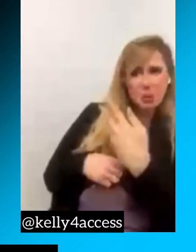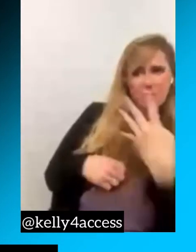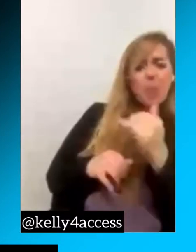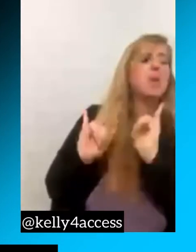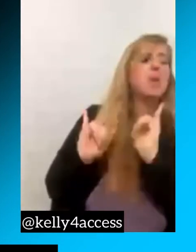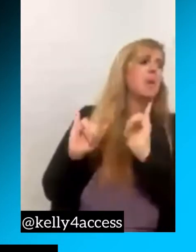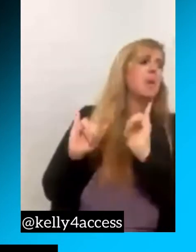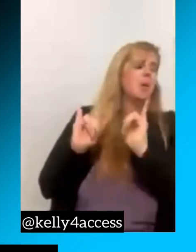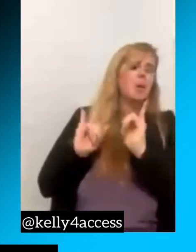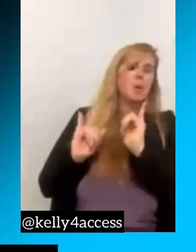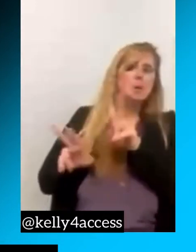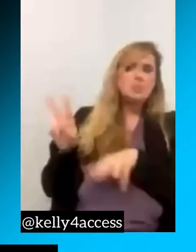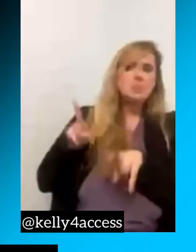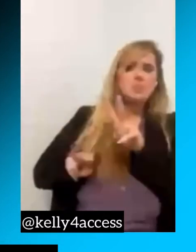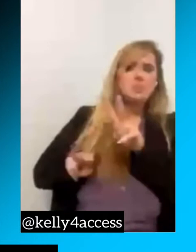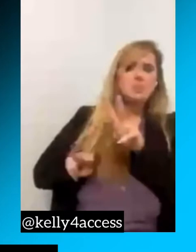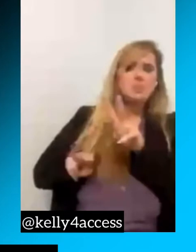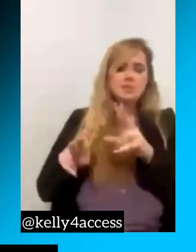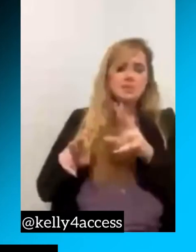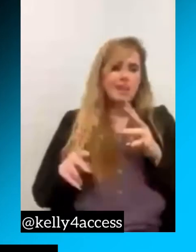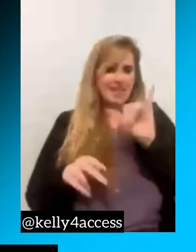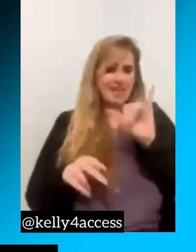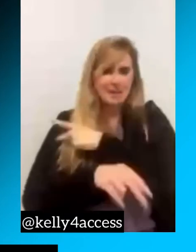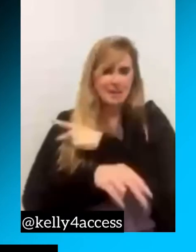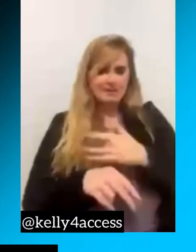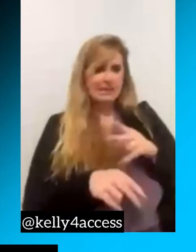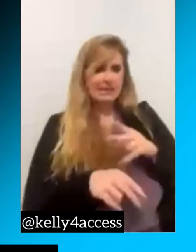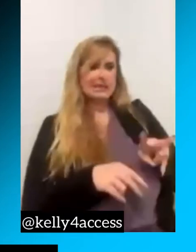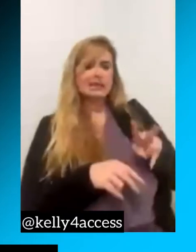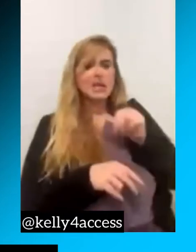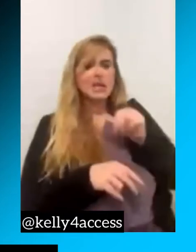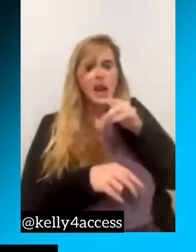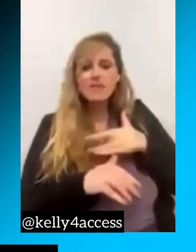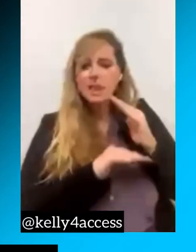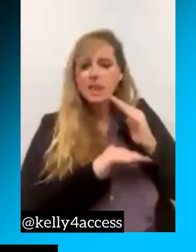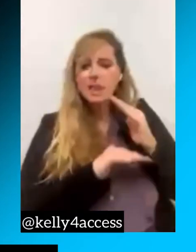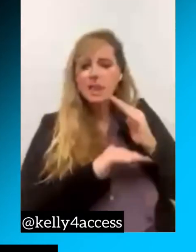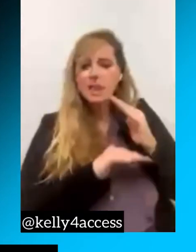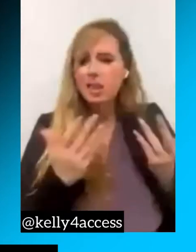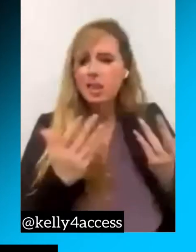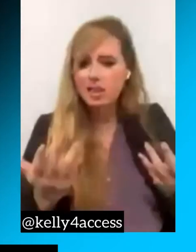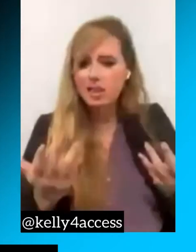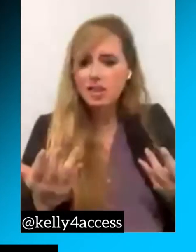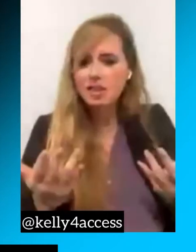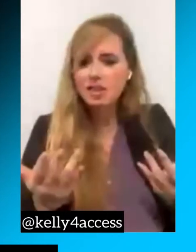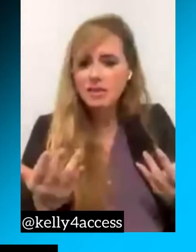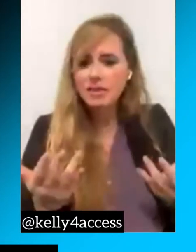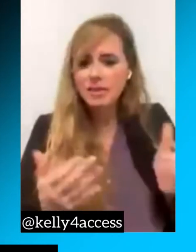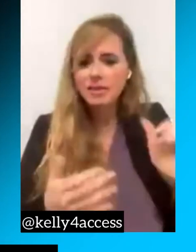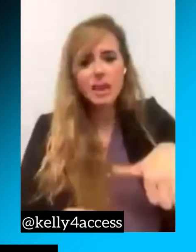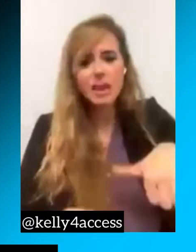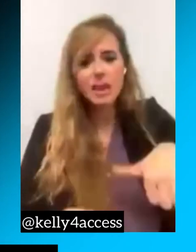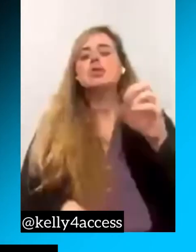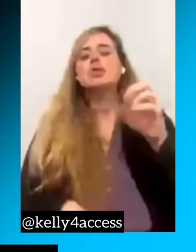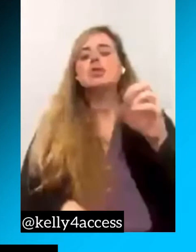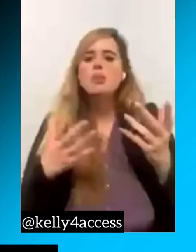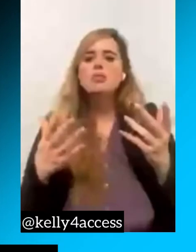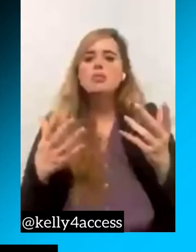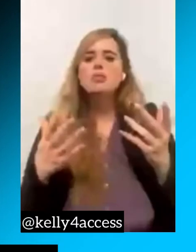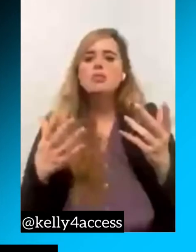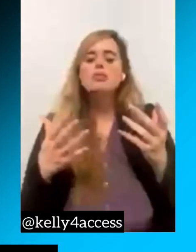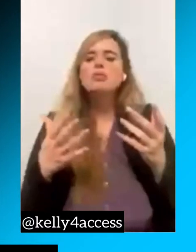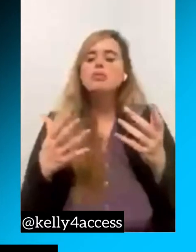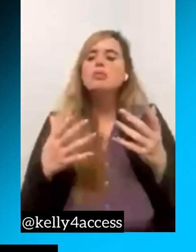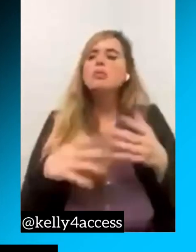then they're like, okay, it doesn't fit in the boxes that this therapist has or anything. and just not making